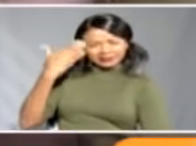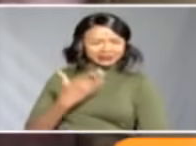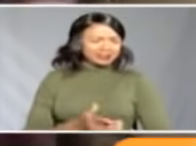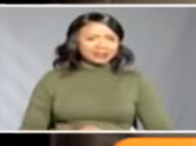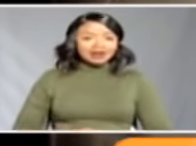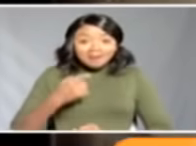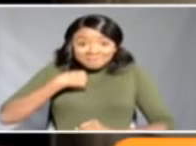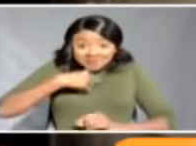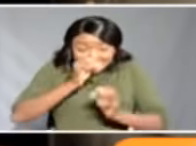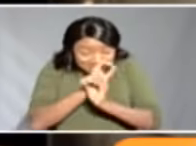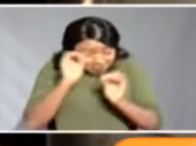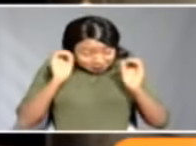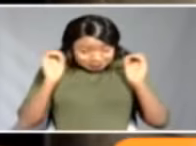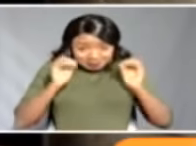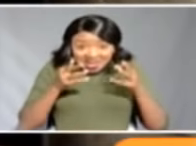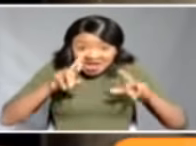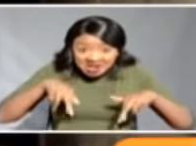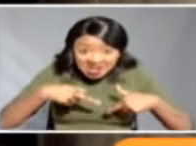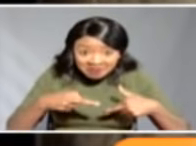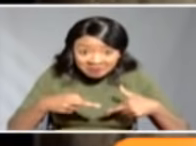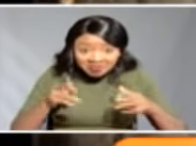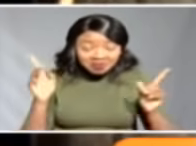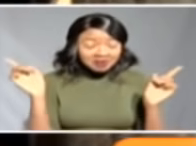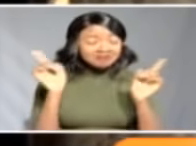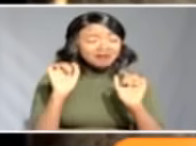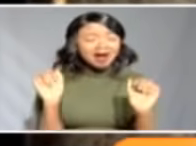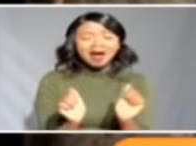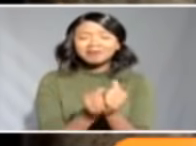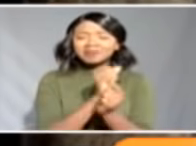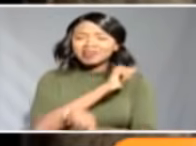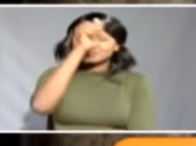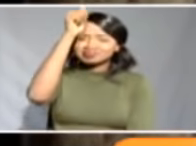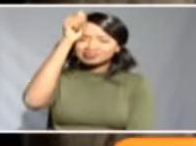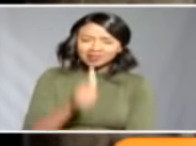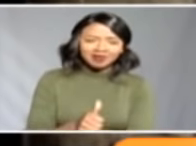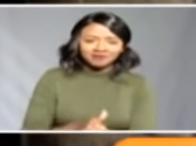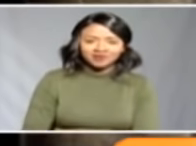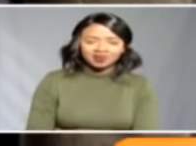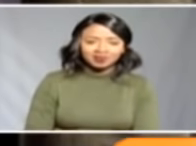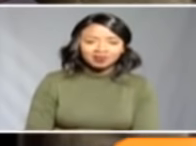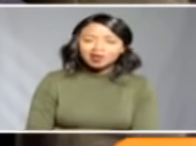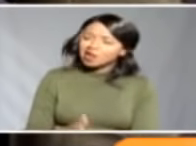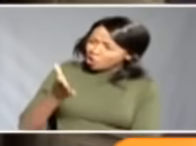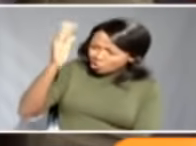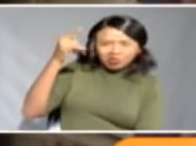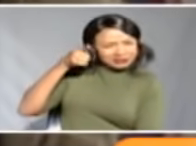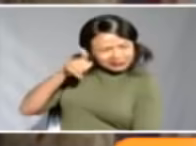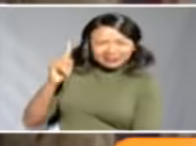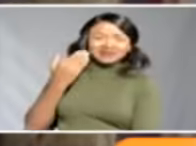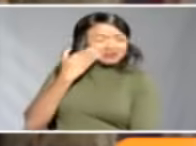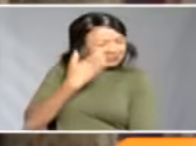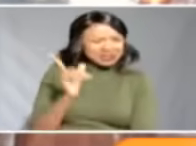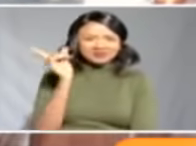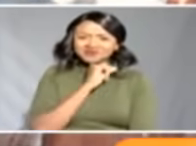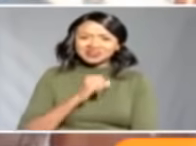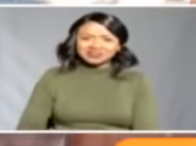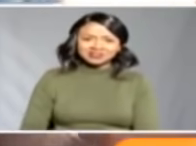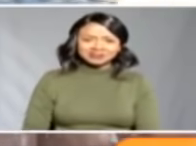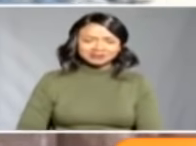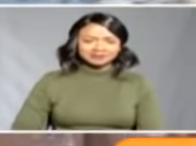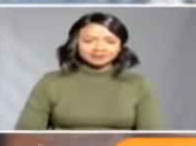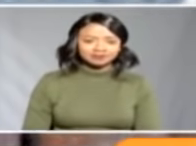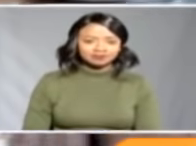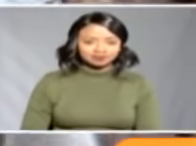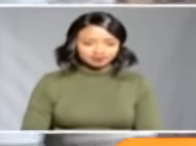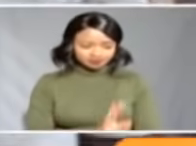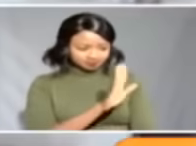hata haijawahi fanyika. Bele ya Mungu mwenyezi, haijawahi fanyika. Sana kwa